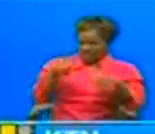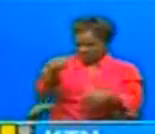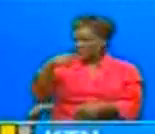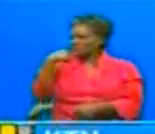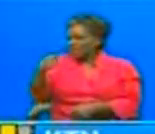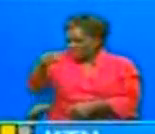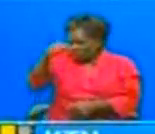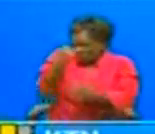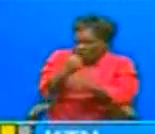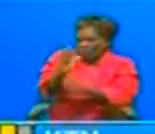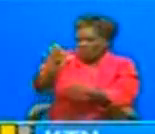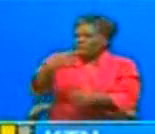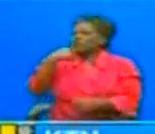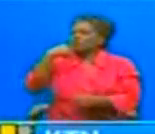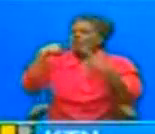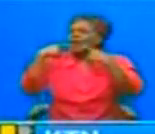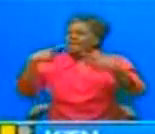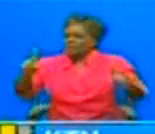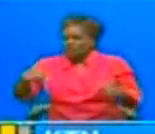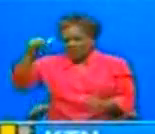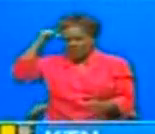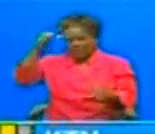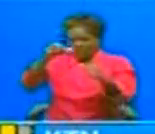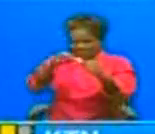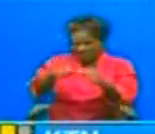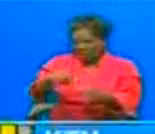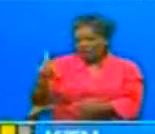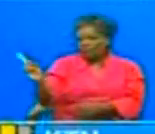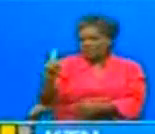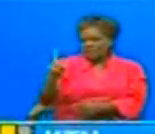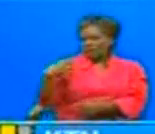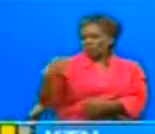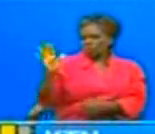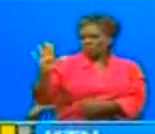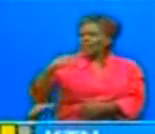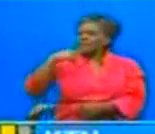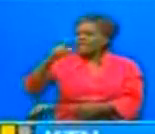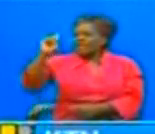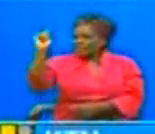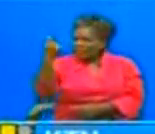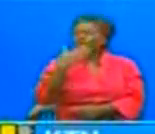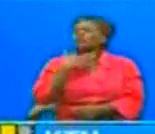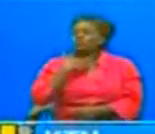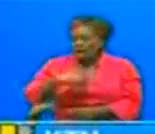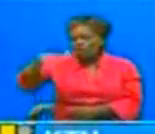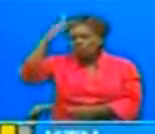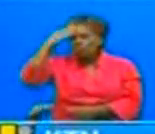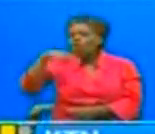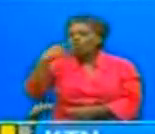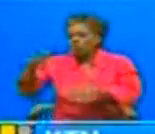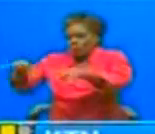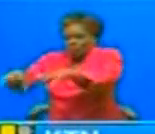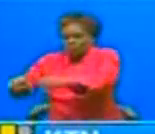It's her duty. And you remember the president, her boss, told her that Kenyans want to know who is grabbing the